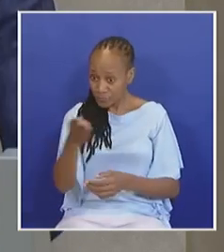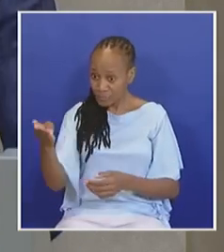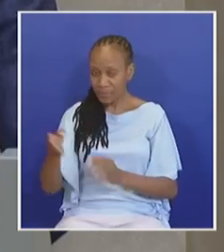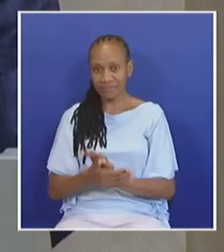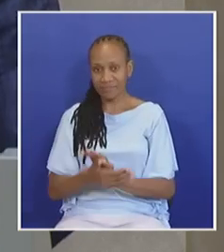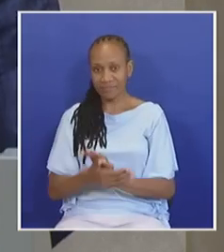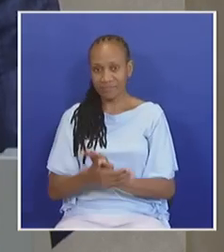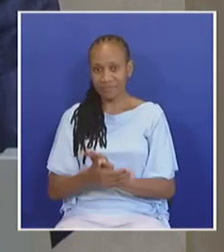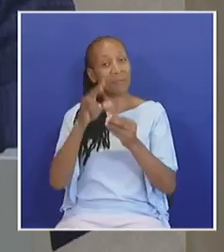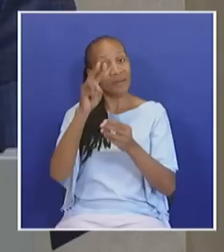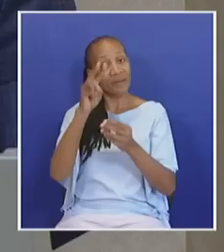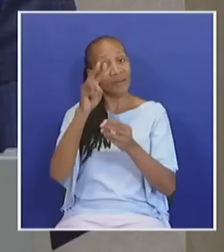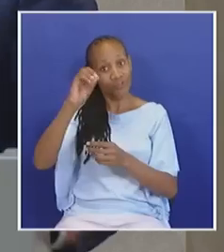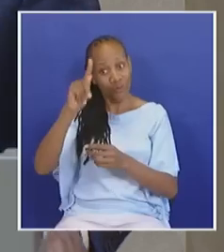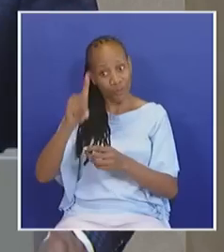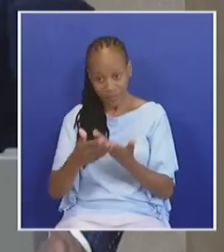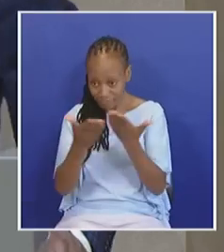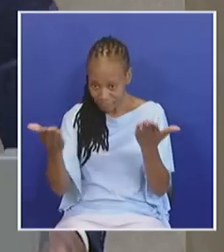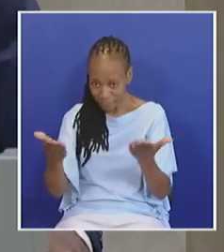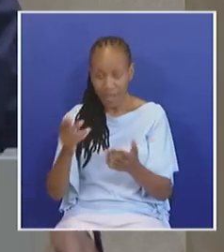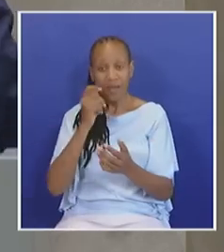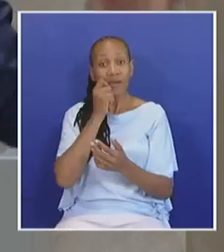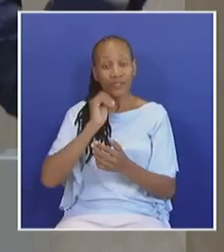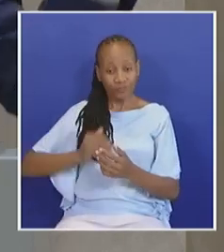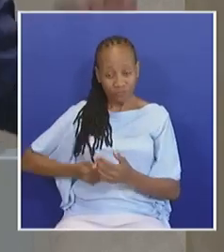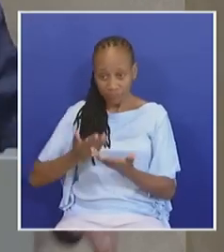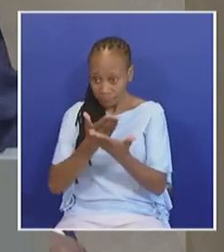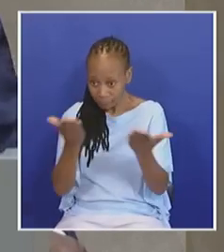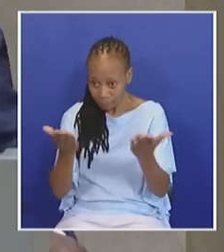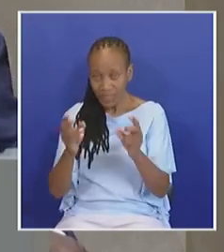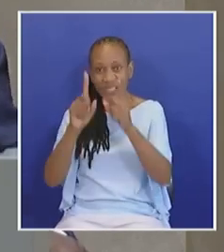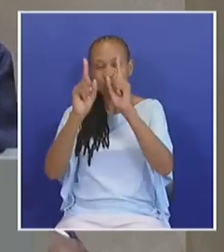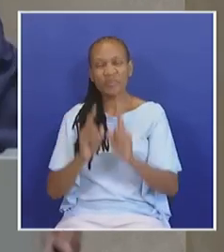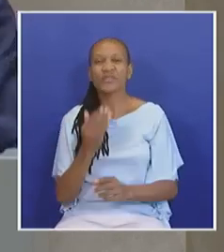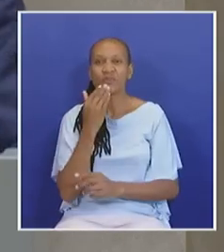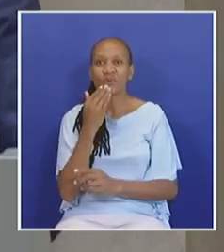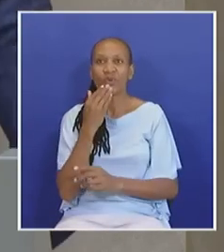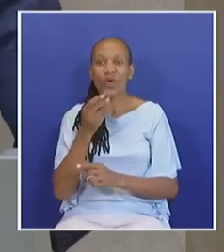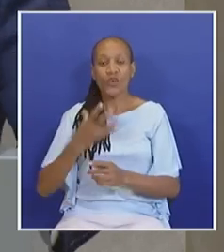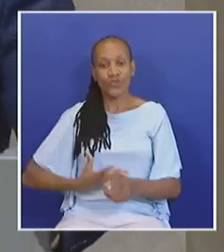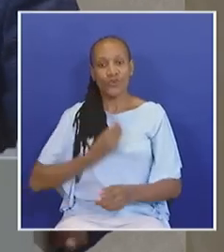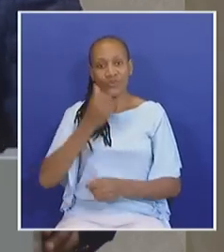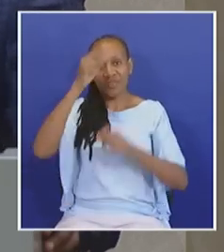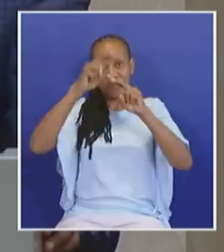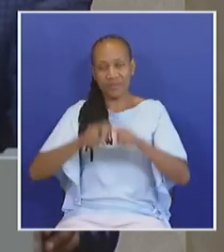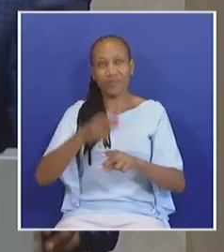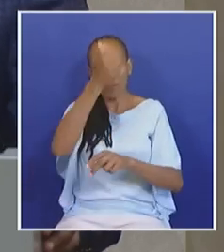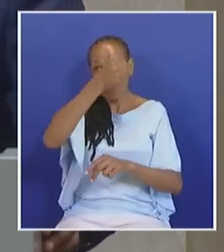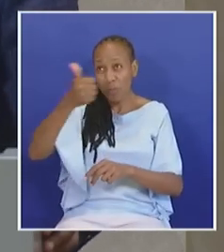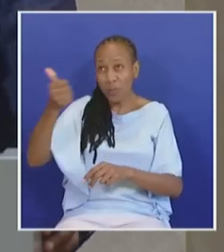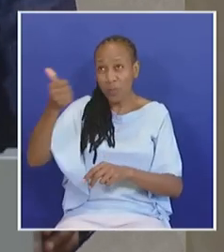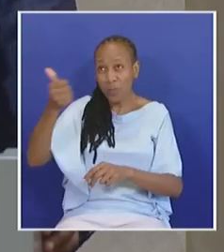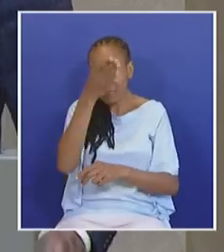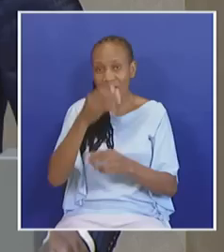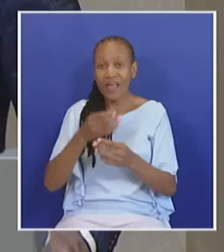Honorable members of the NCOP, ladies and gentlemen, in particular, our youth in the gallery, who are the aspiring